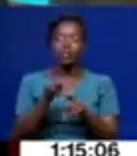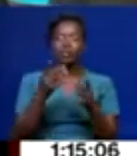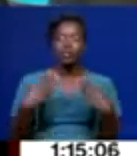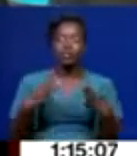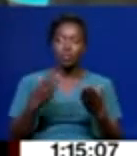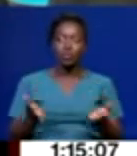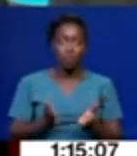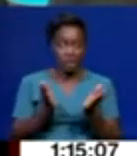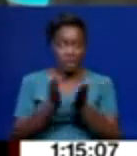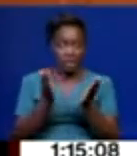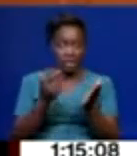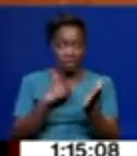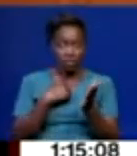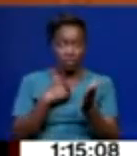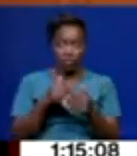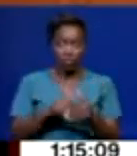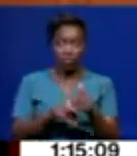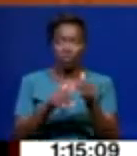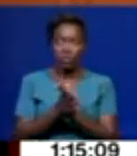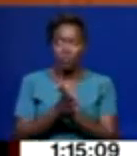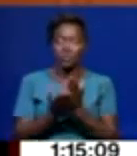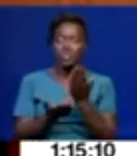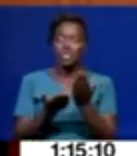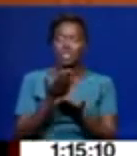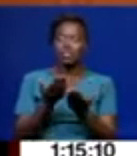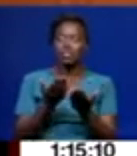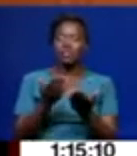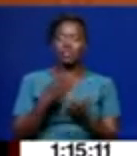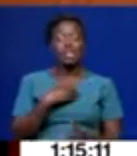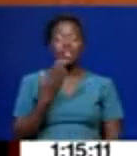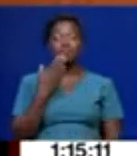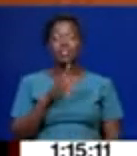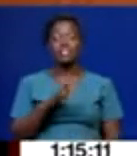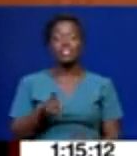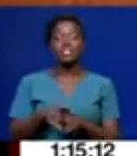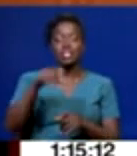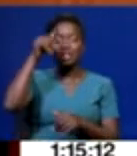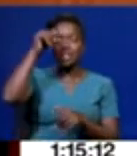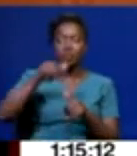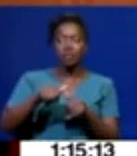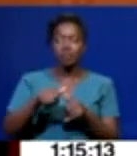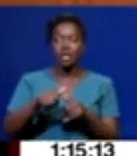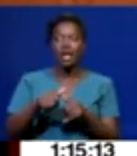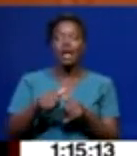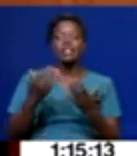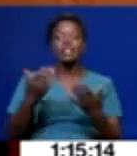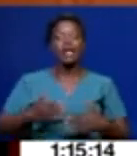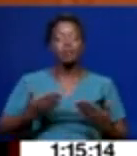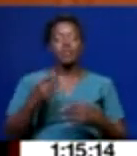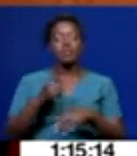who encouraged me to go for it. Although he had already retired, we still remember the jovial moments we had with